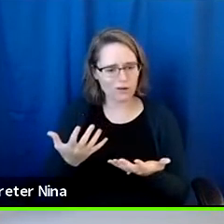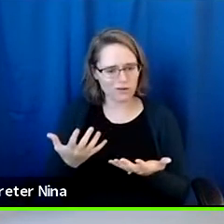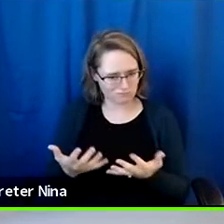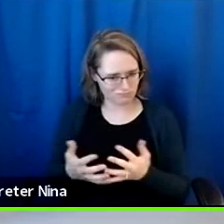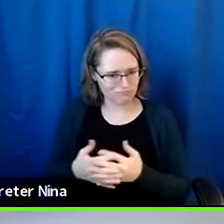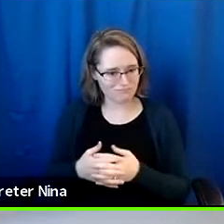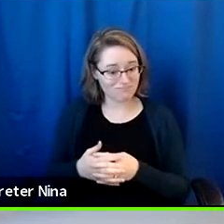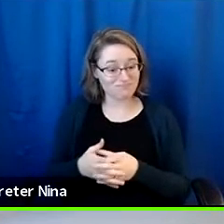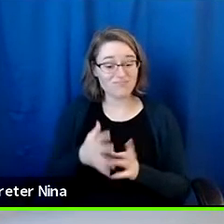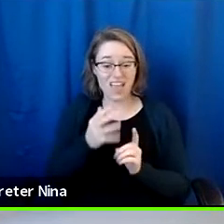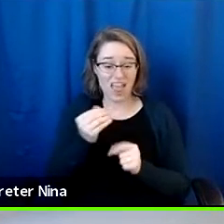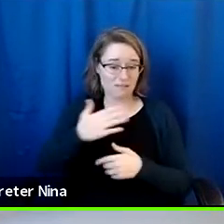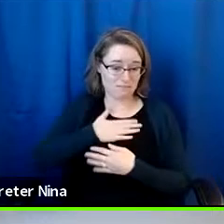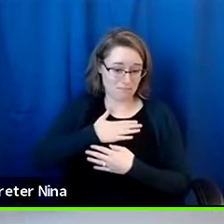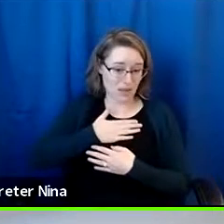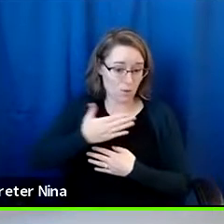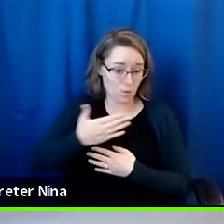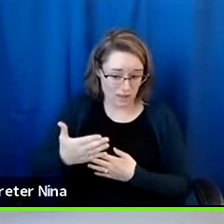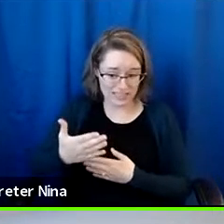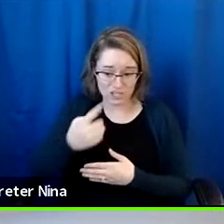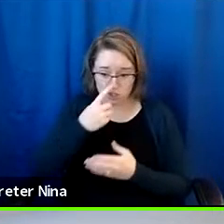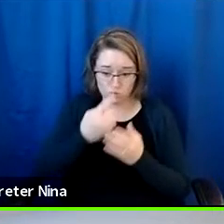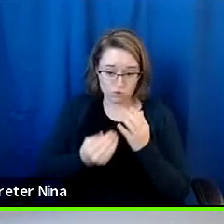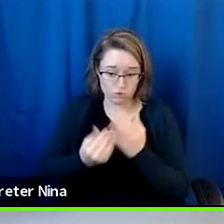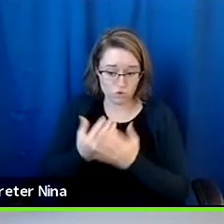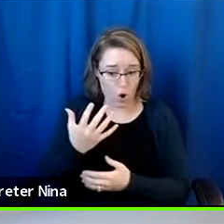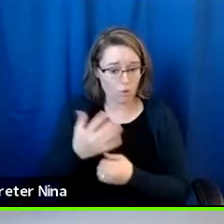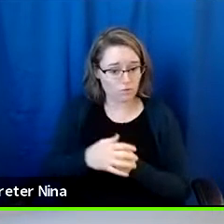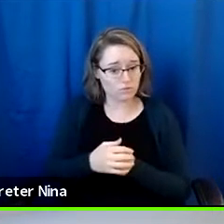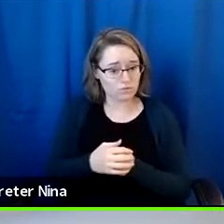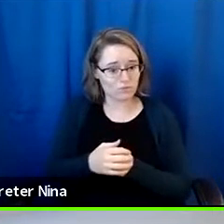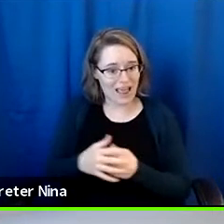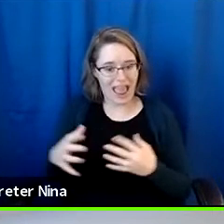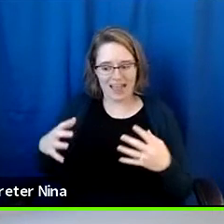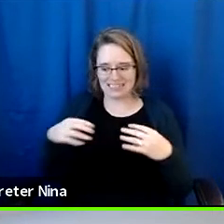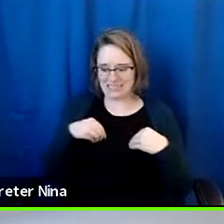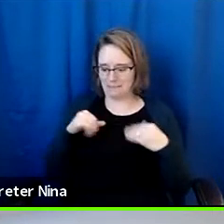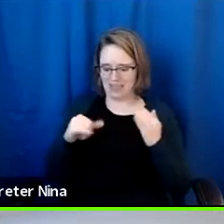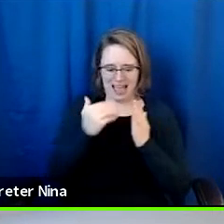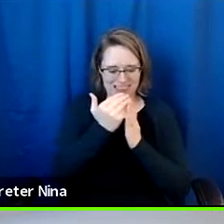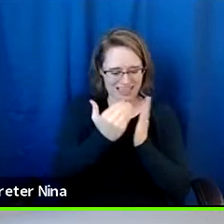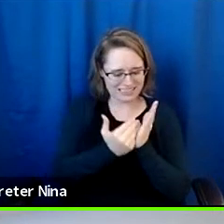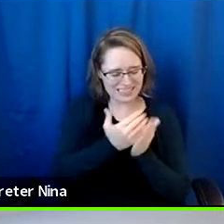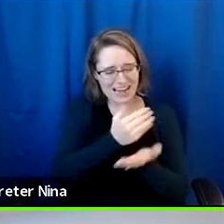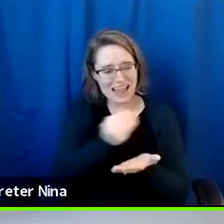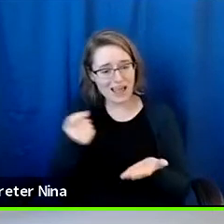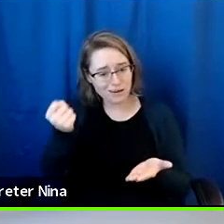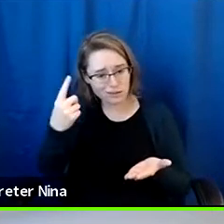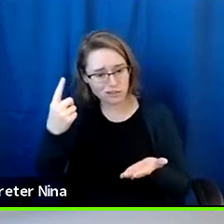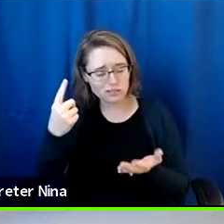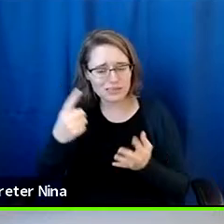be willing to grow and accept the lesson and understand that